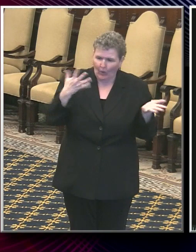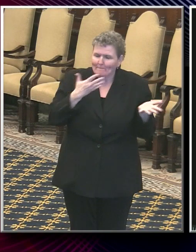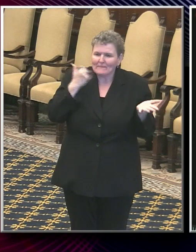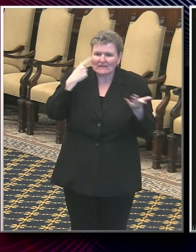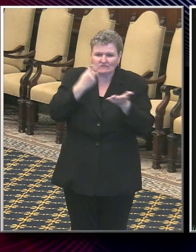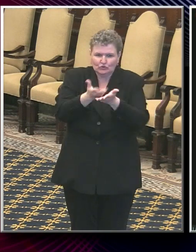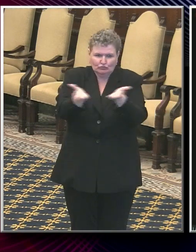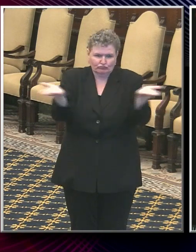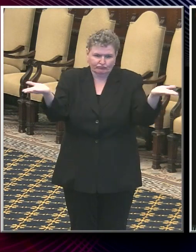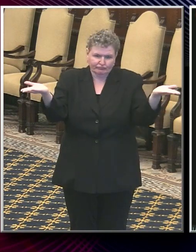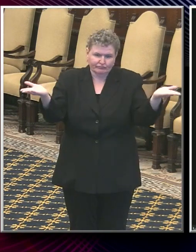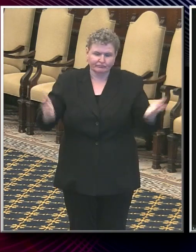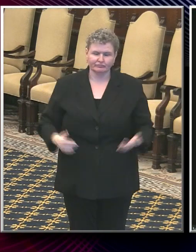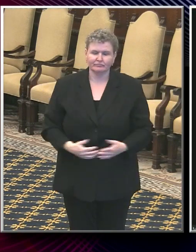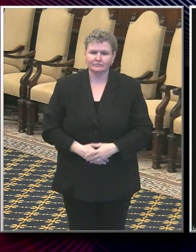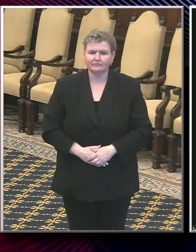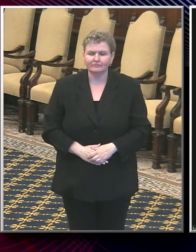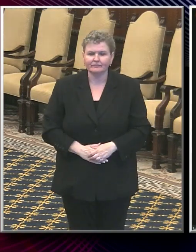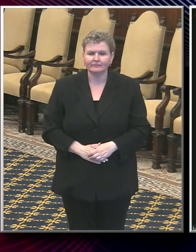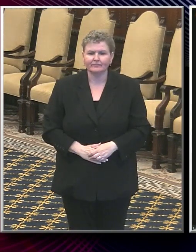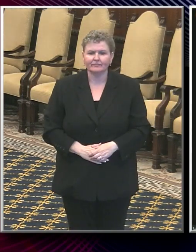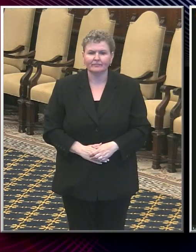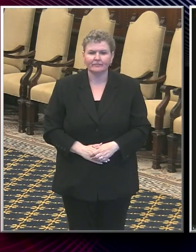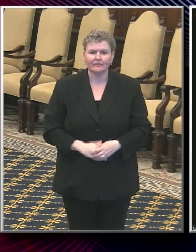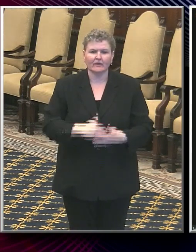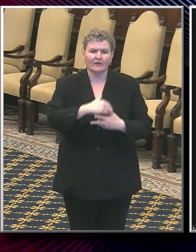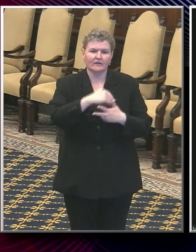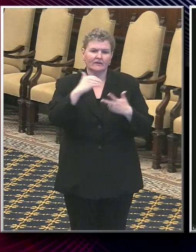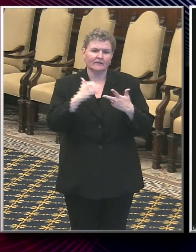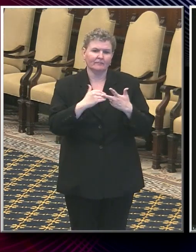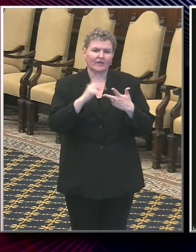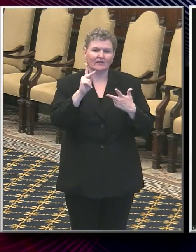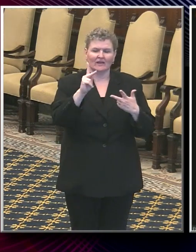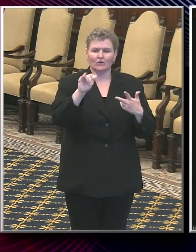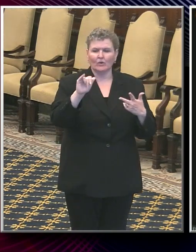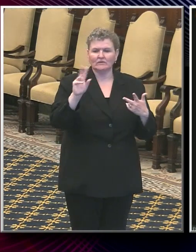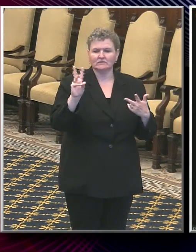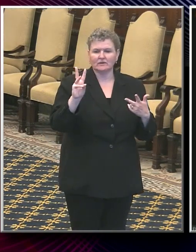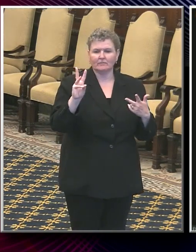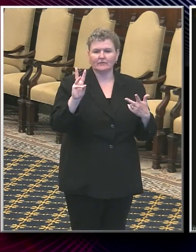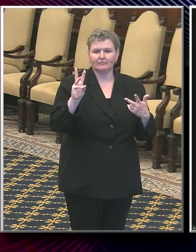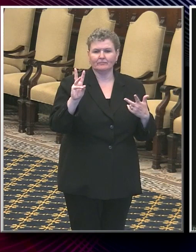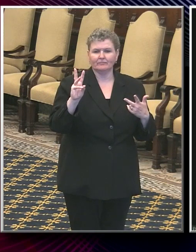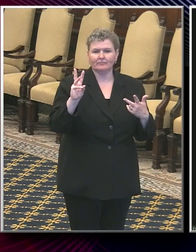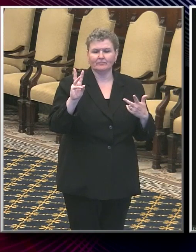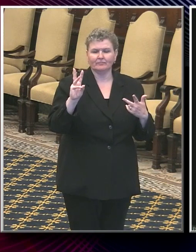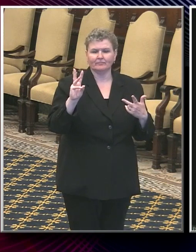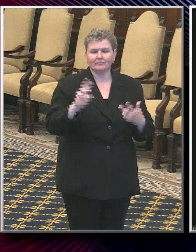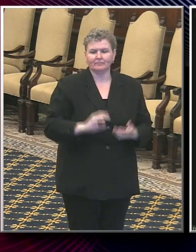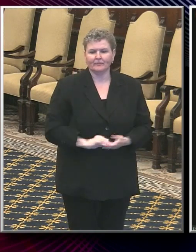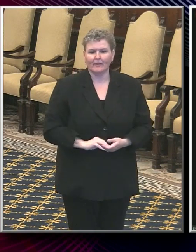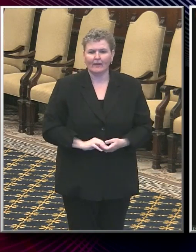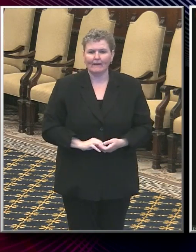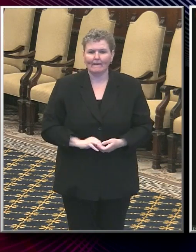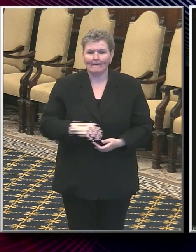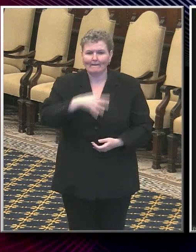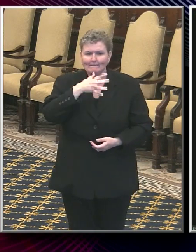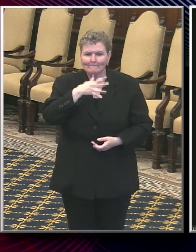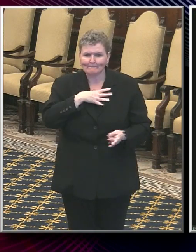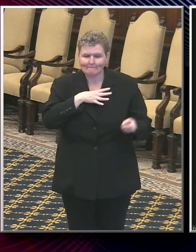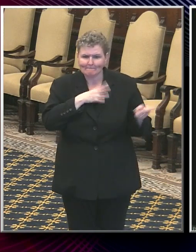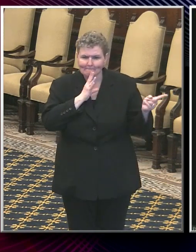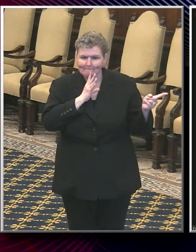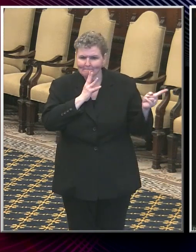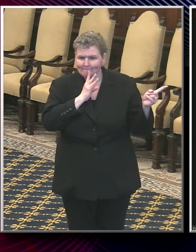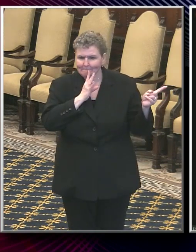All right, thank you, Laura. And now we go to Pat Loeb of KYW. Hi. Mayor, you talked